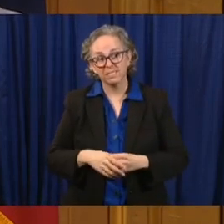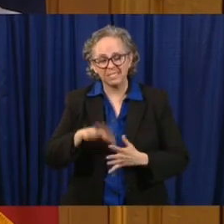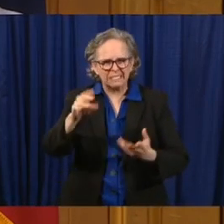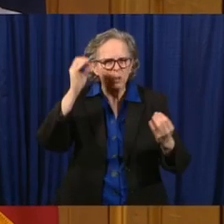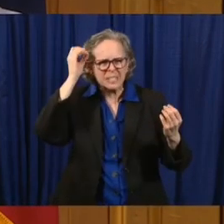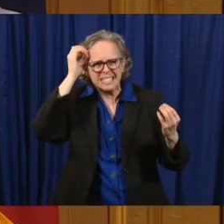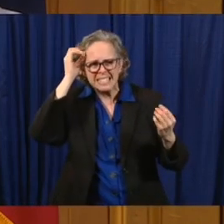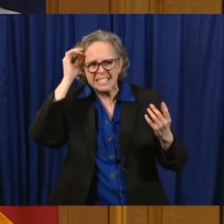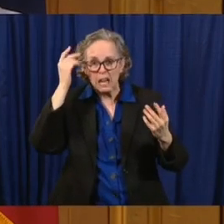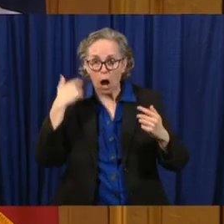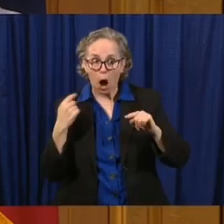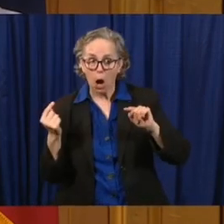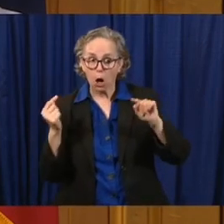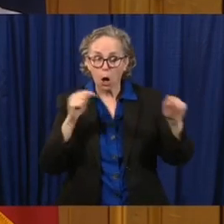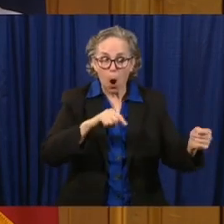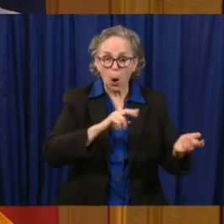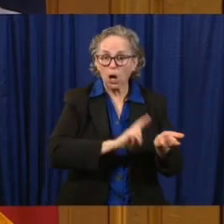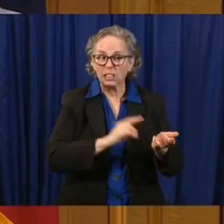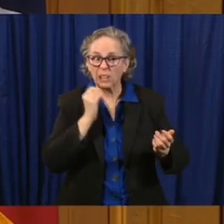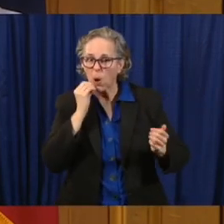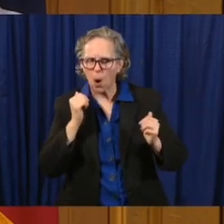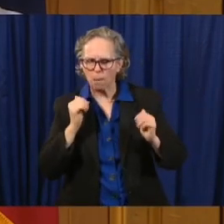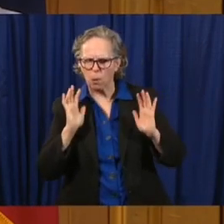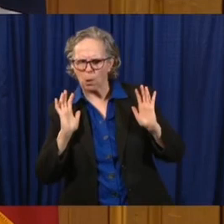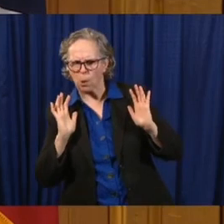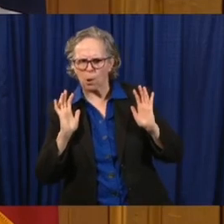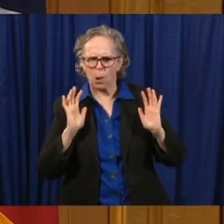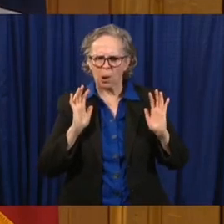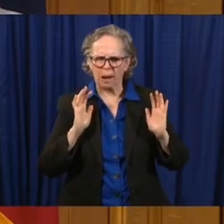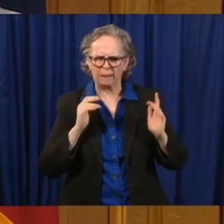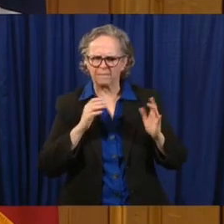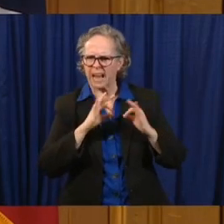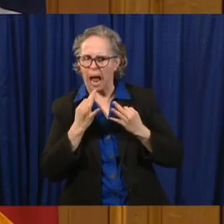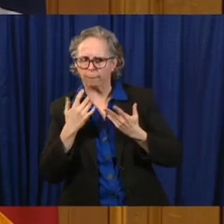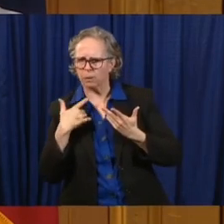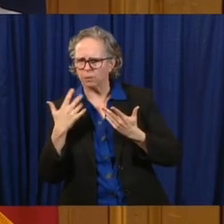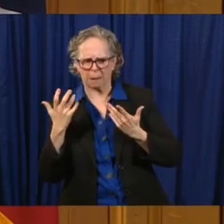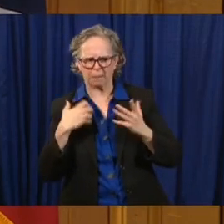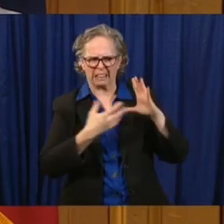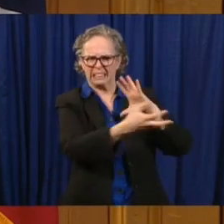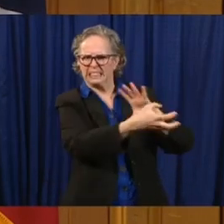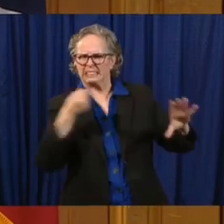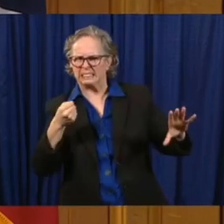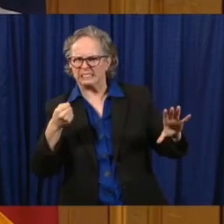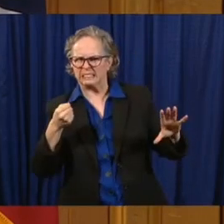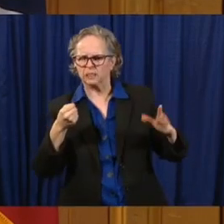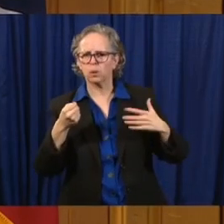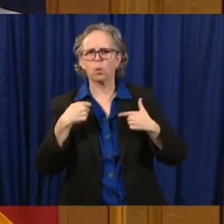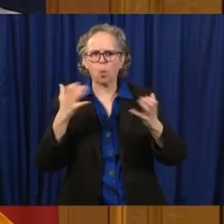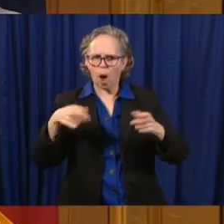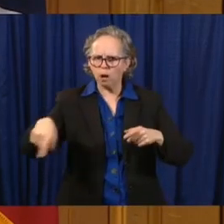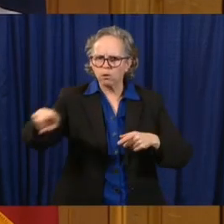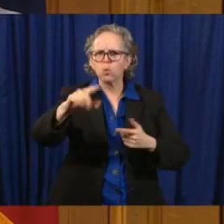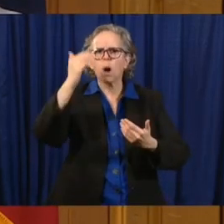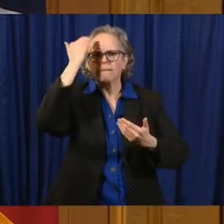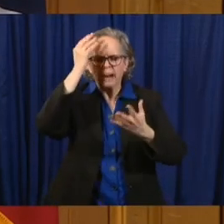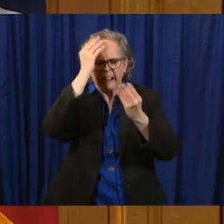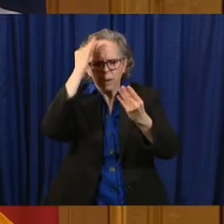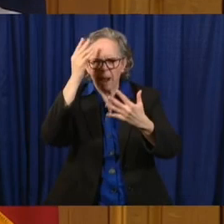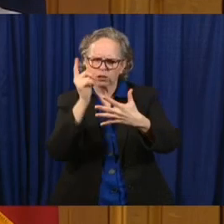have every right to know what the situation is there. And so we want to make sure that you have all that information.